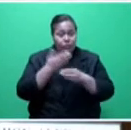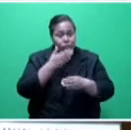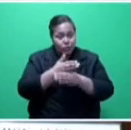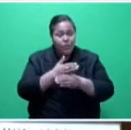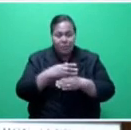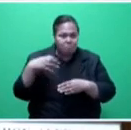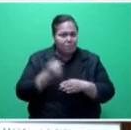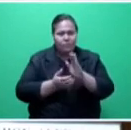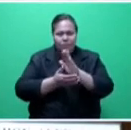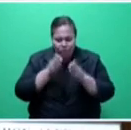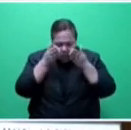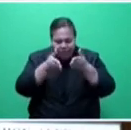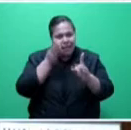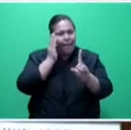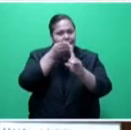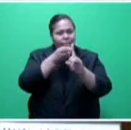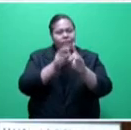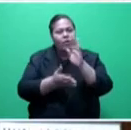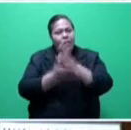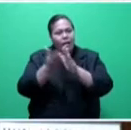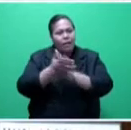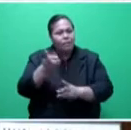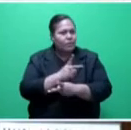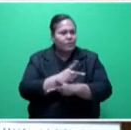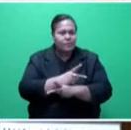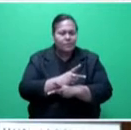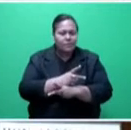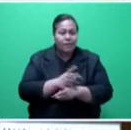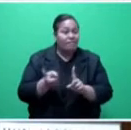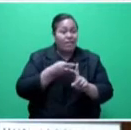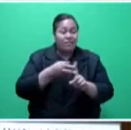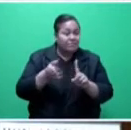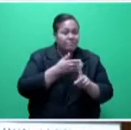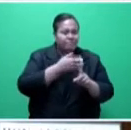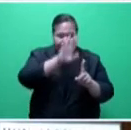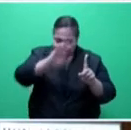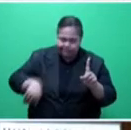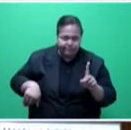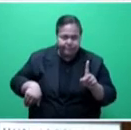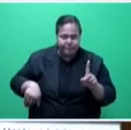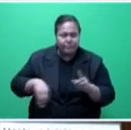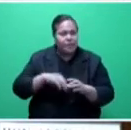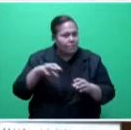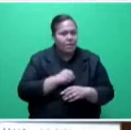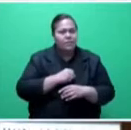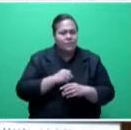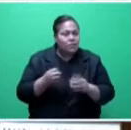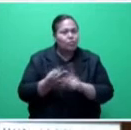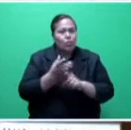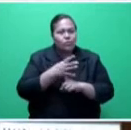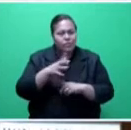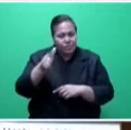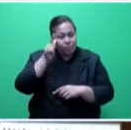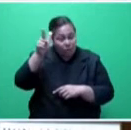towards high productivity, that is unhindered by violence and harassment, it is imperative that employers put in